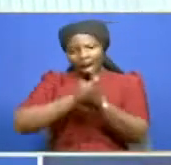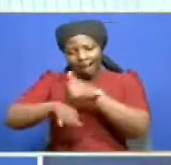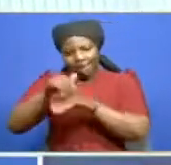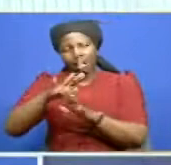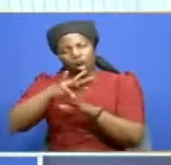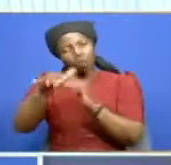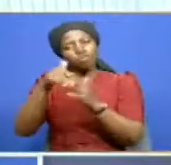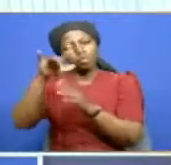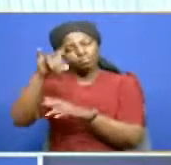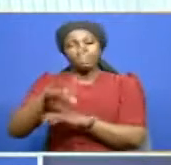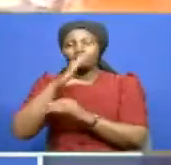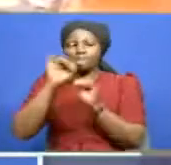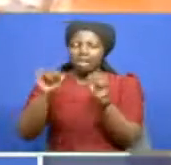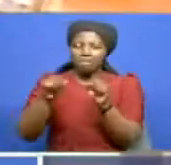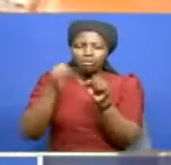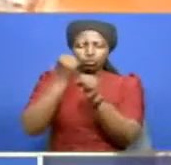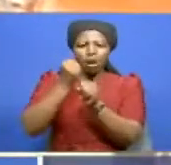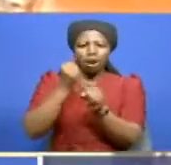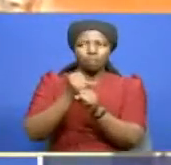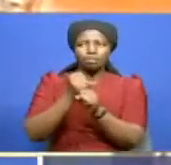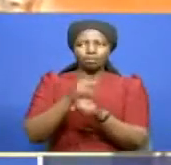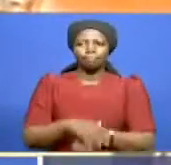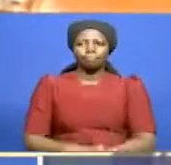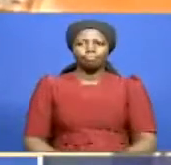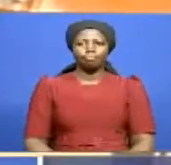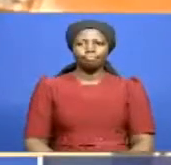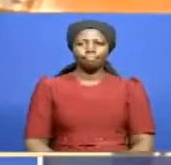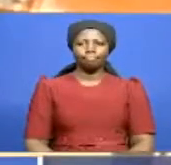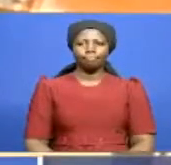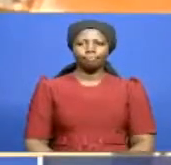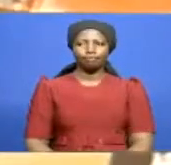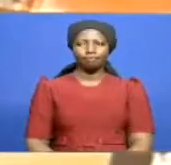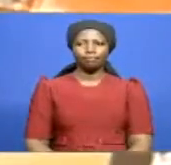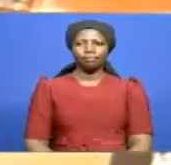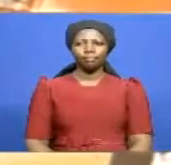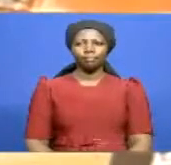they all must be able to operate. Benson Ryoba reporting for Channel One Business.